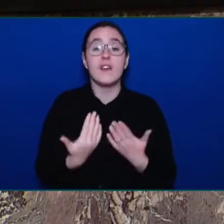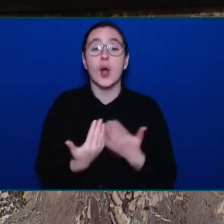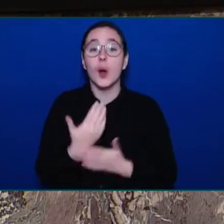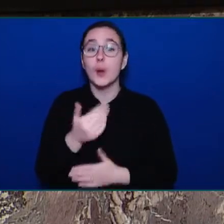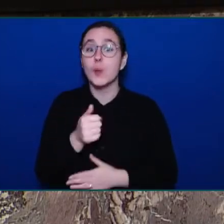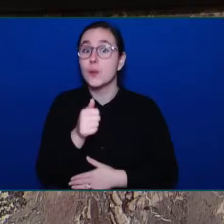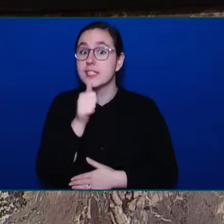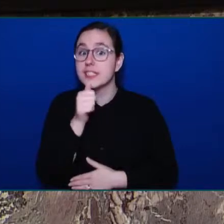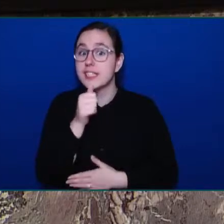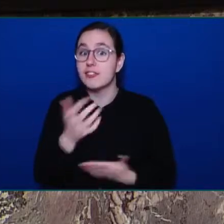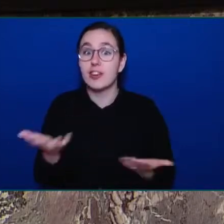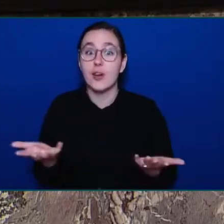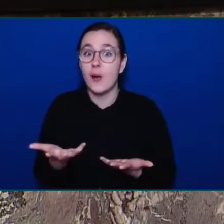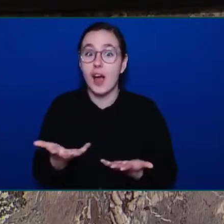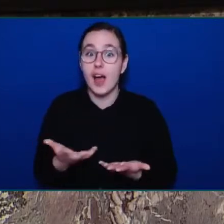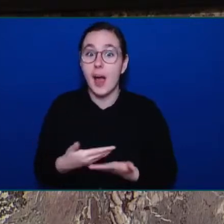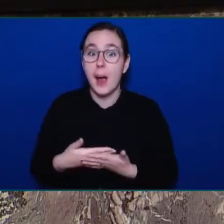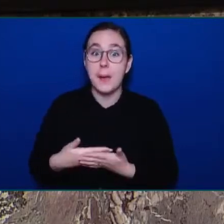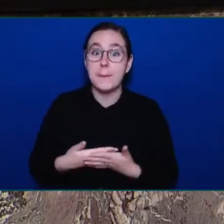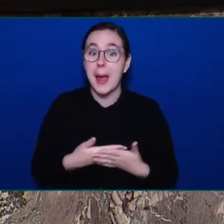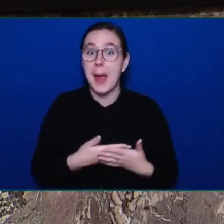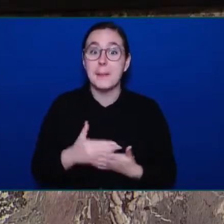sister. So thank you.